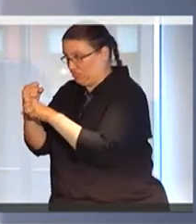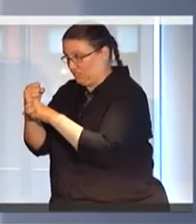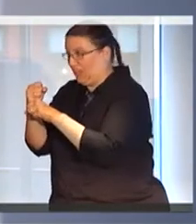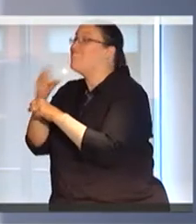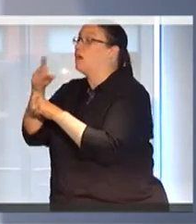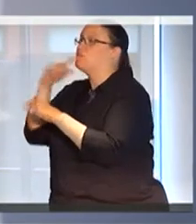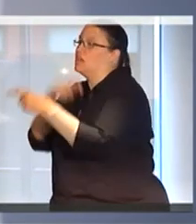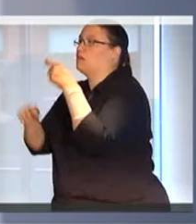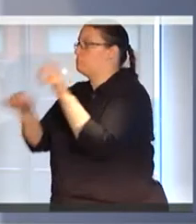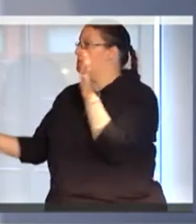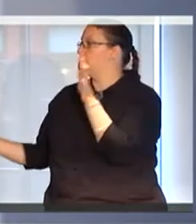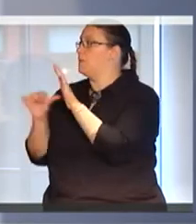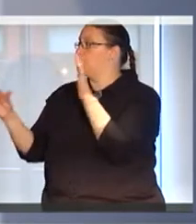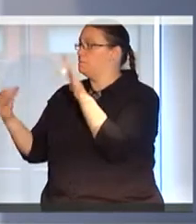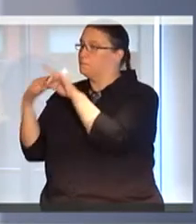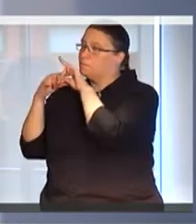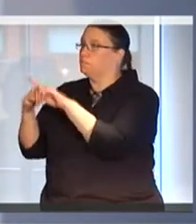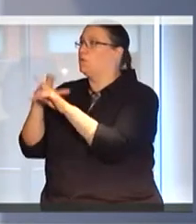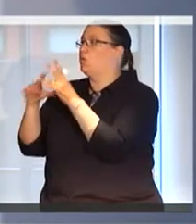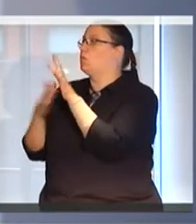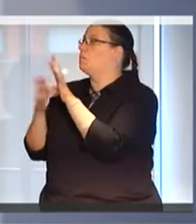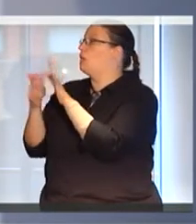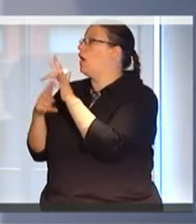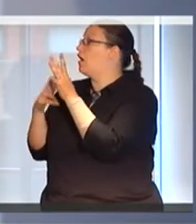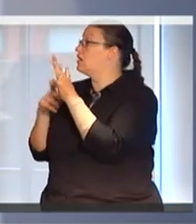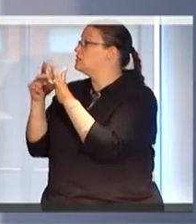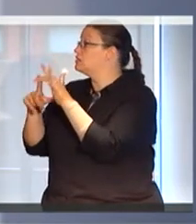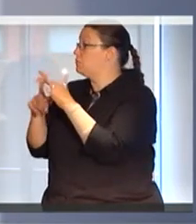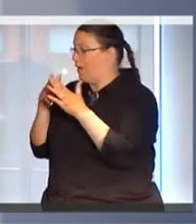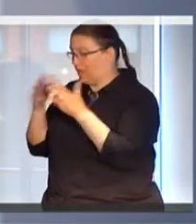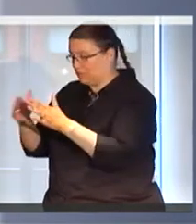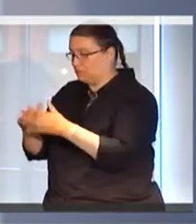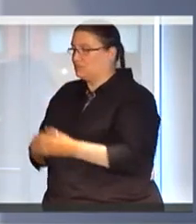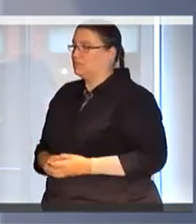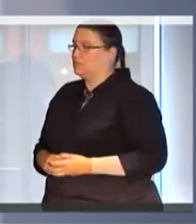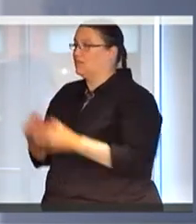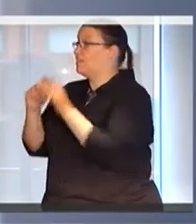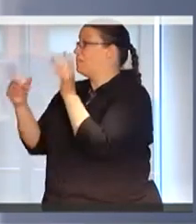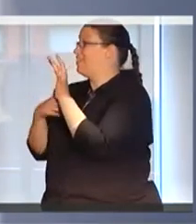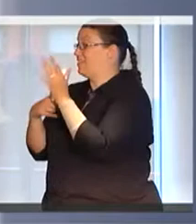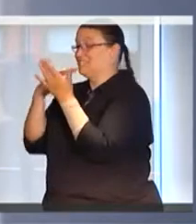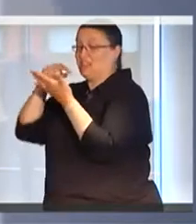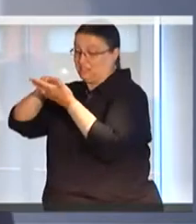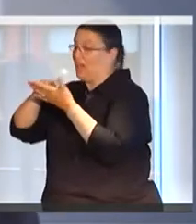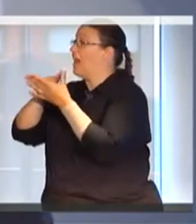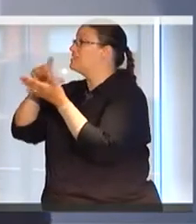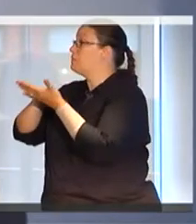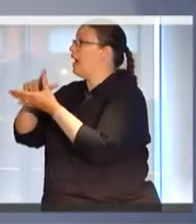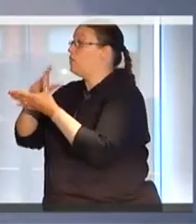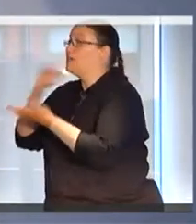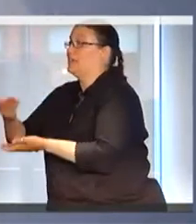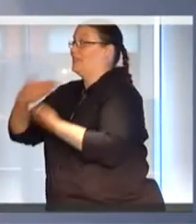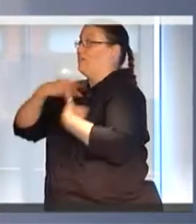harder compliance mechanisms. The bill proposes that the ACMA be given the power to issue infringement notices for